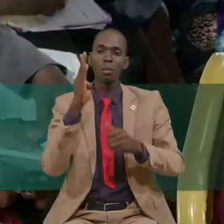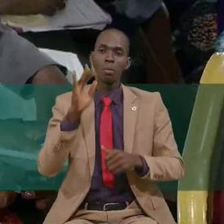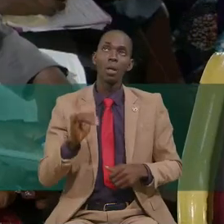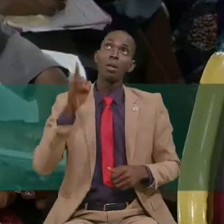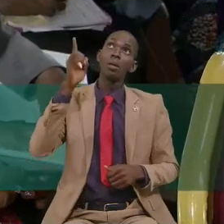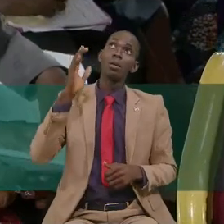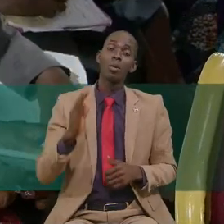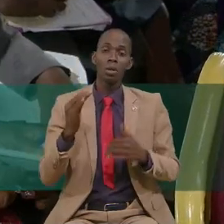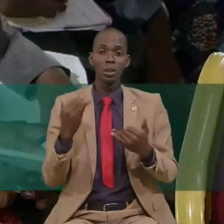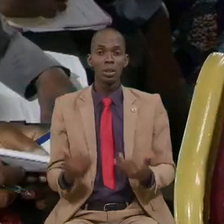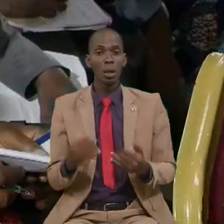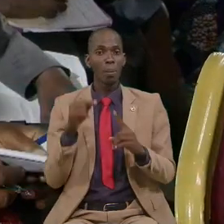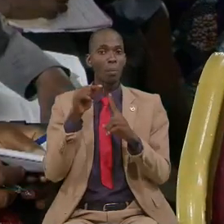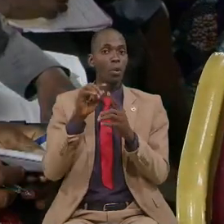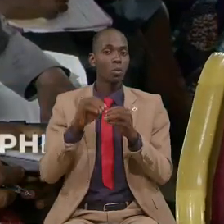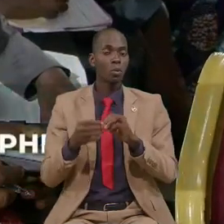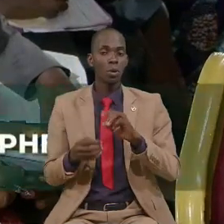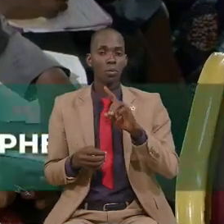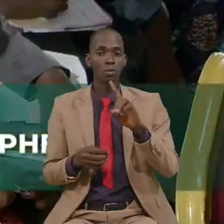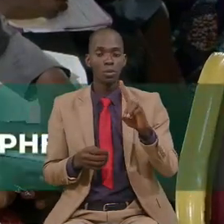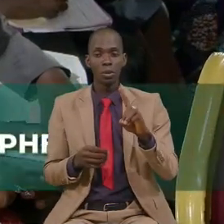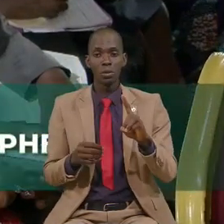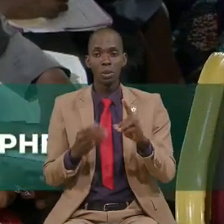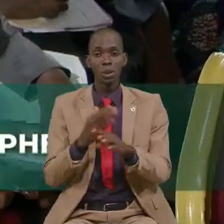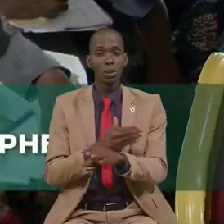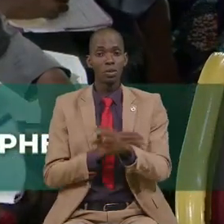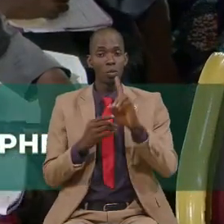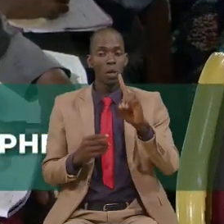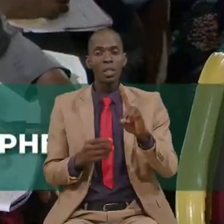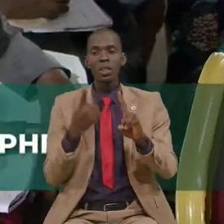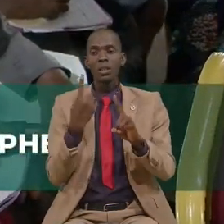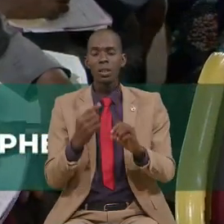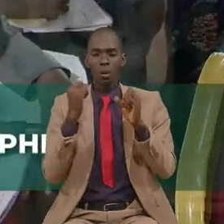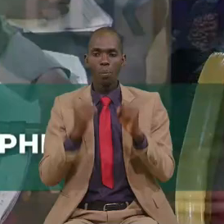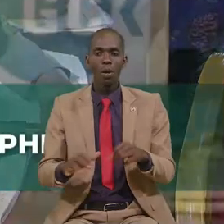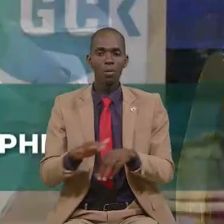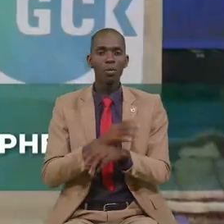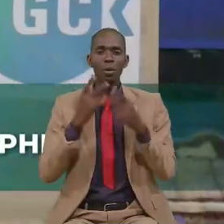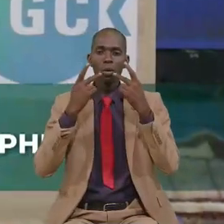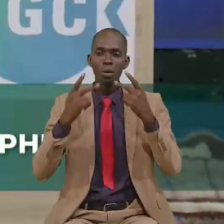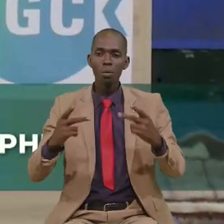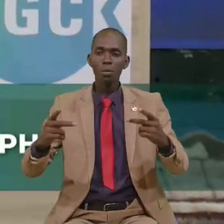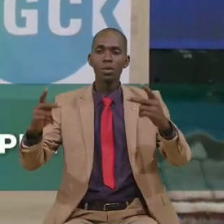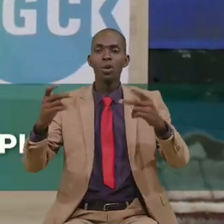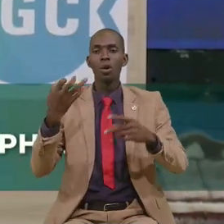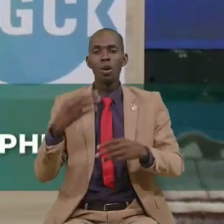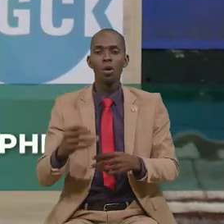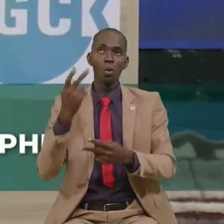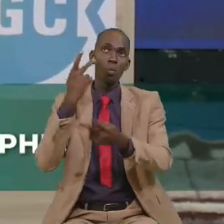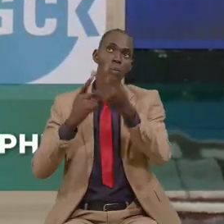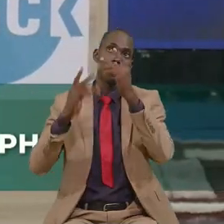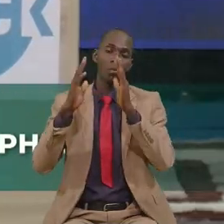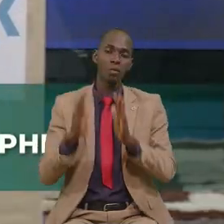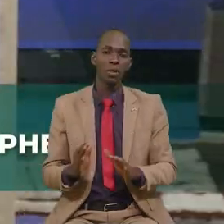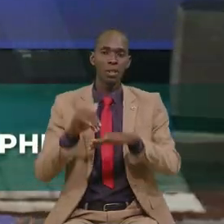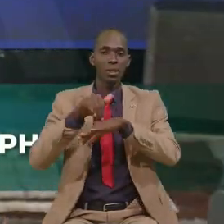at number one. Number one, the powerful proclamation a prophet sent from God.